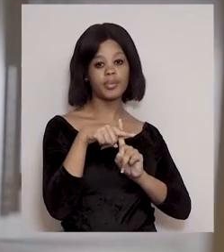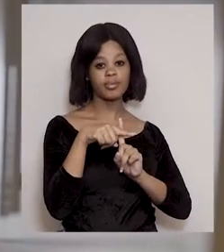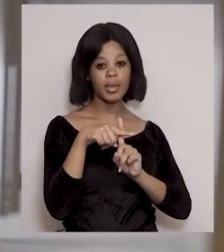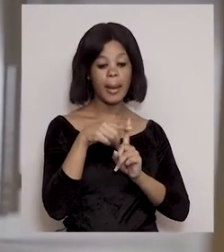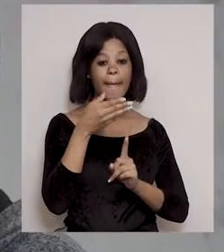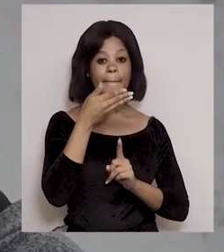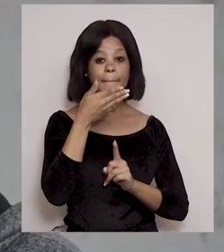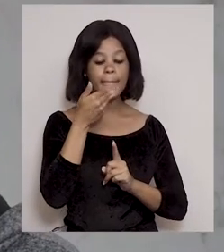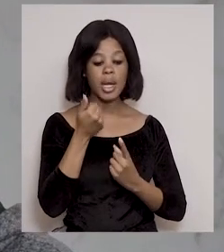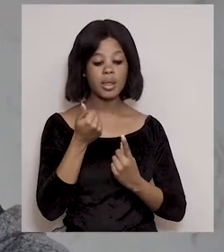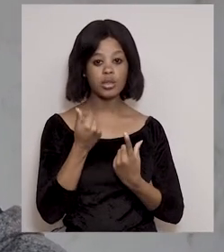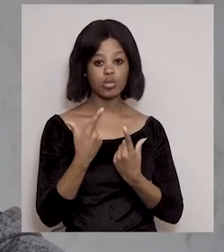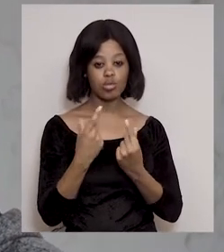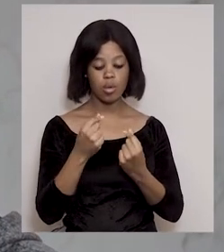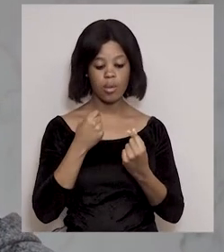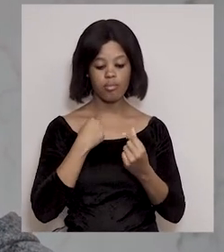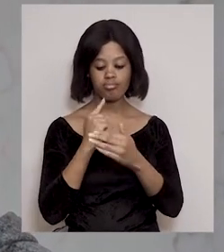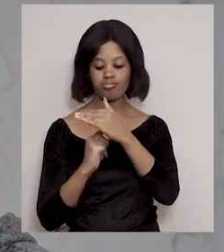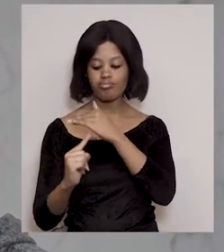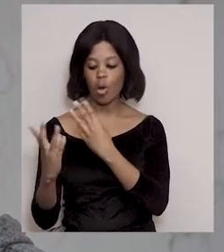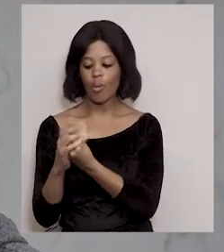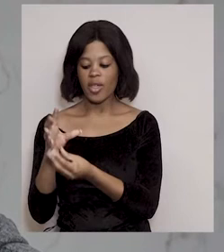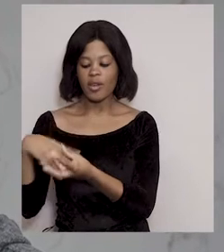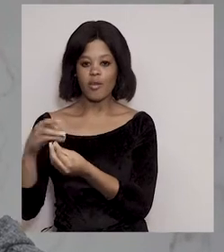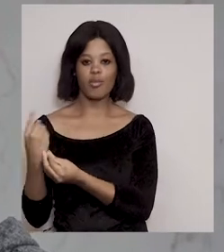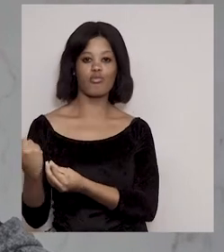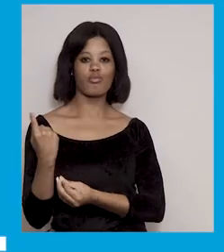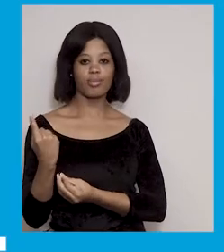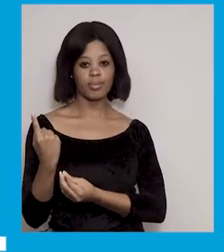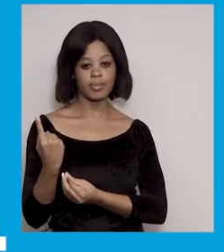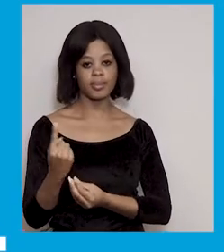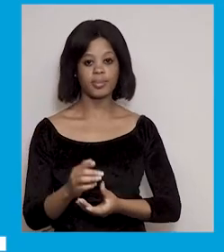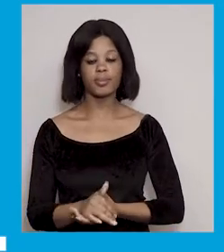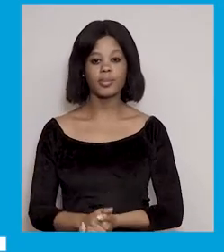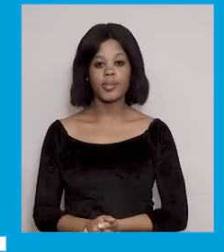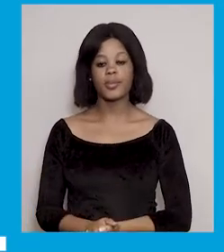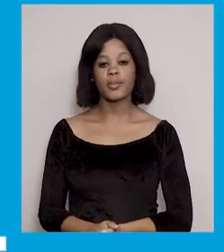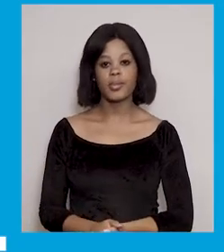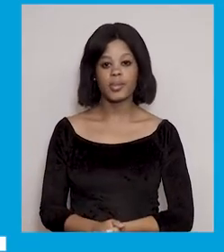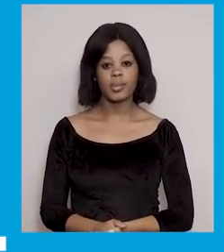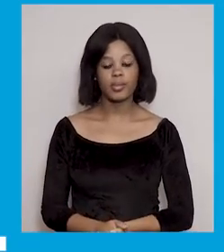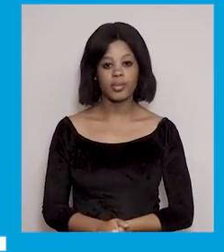the best thing e kileng ka yetsa ke le ka isolate le family ya ka ka ofela. And then